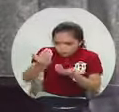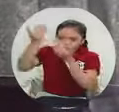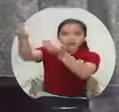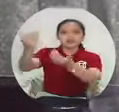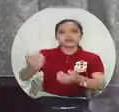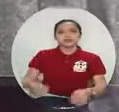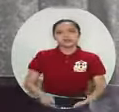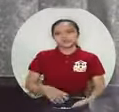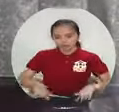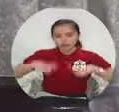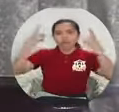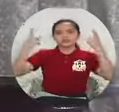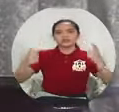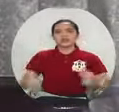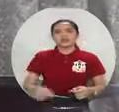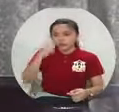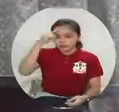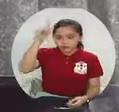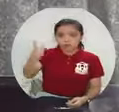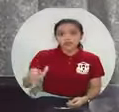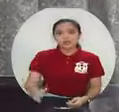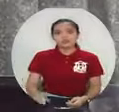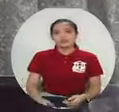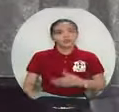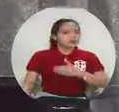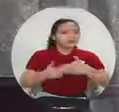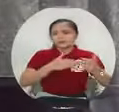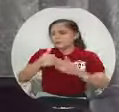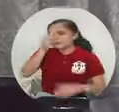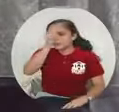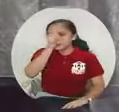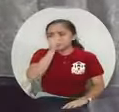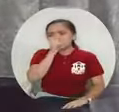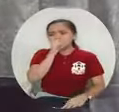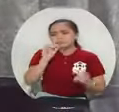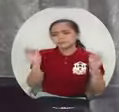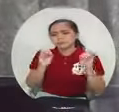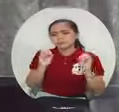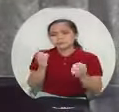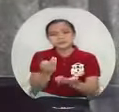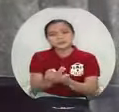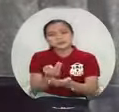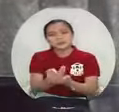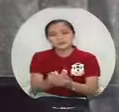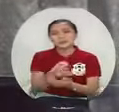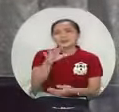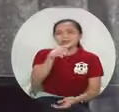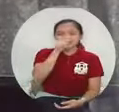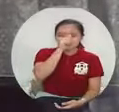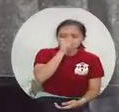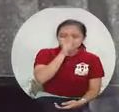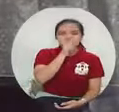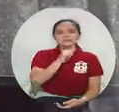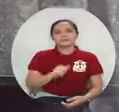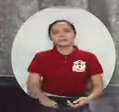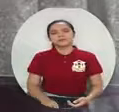lang na, padayon na, bisan katapusan na sa iya ginawa, mupadala na, he's just moving